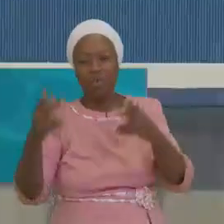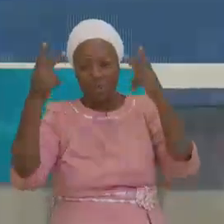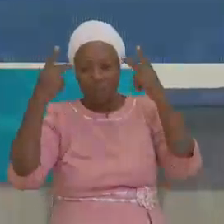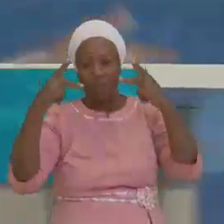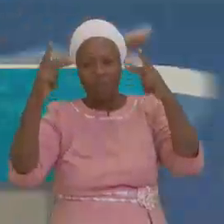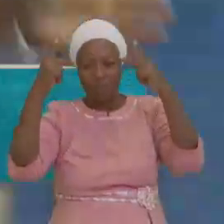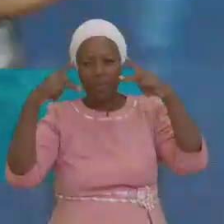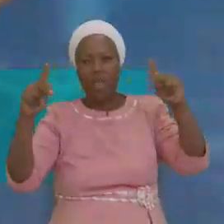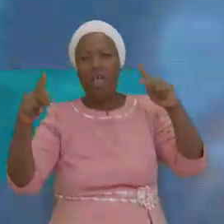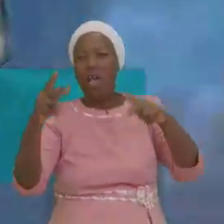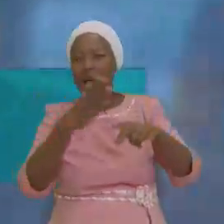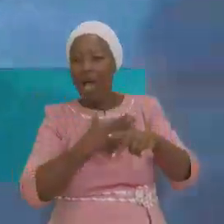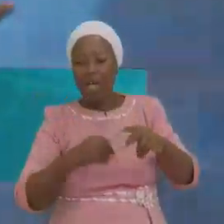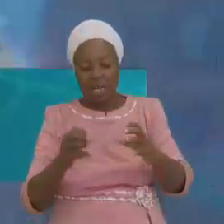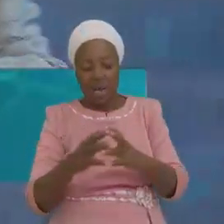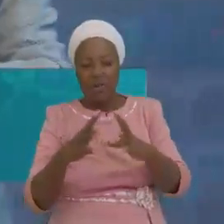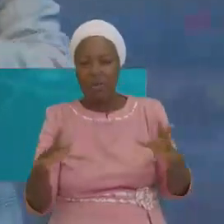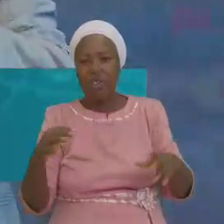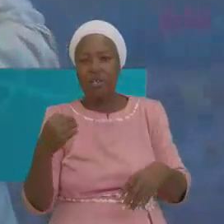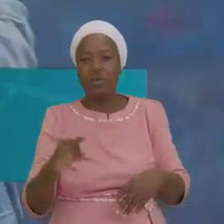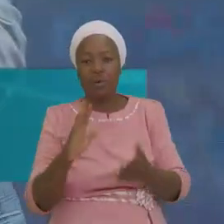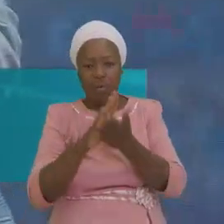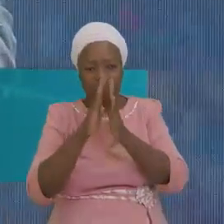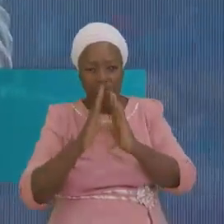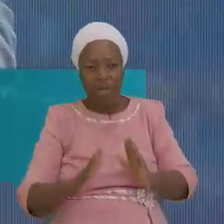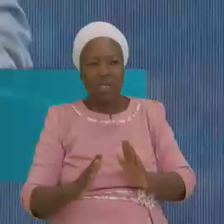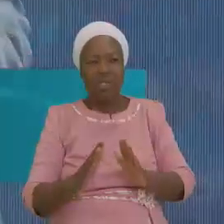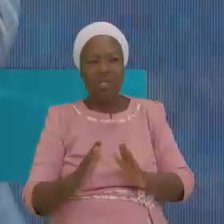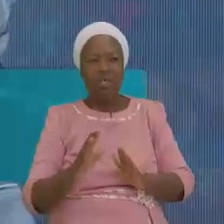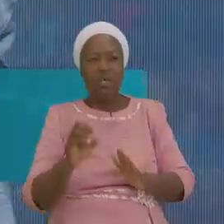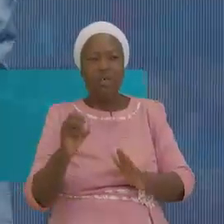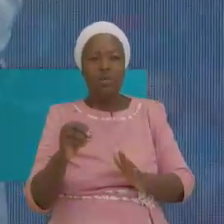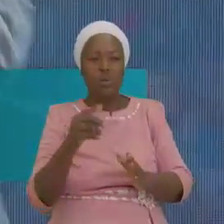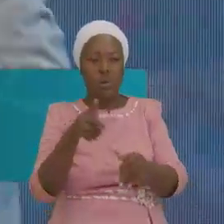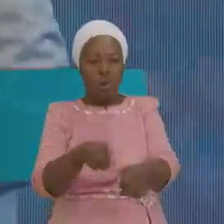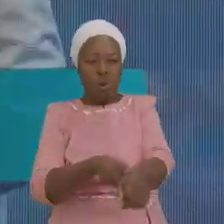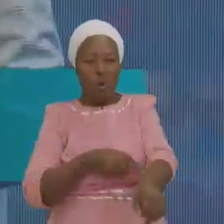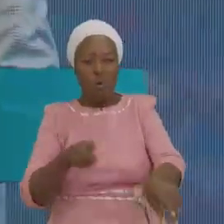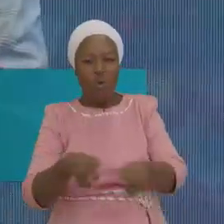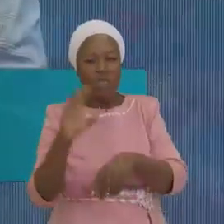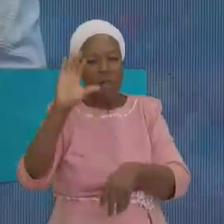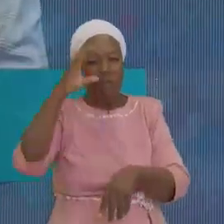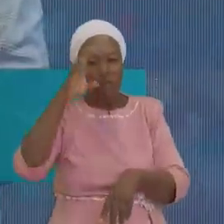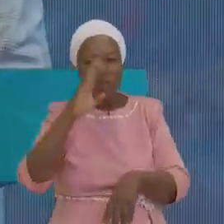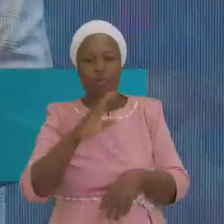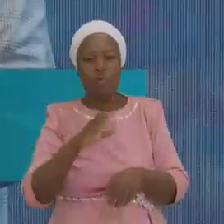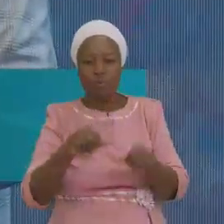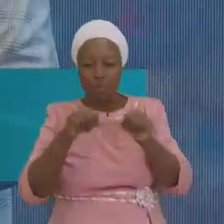and abundance of peace so long as the moon